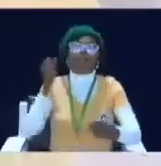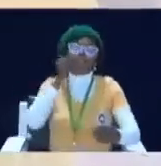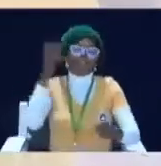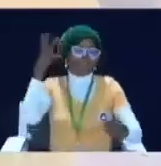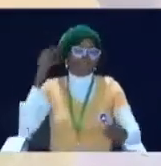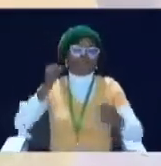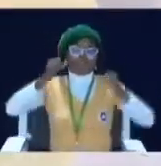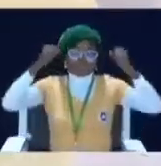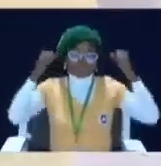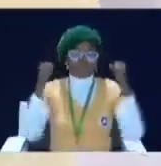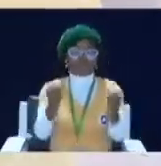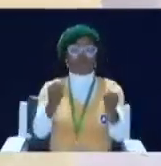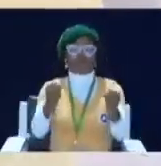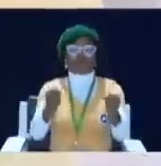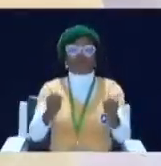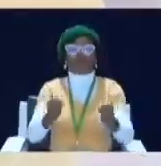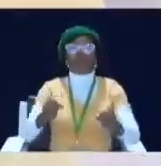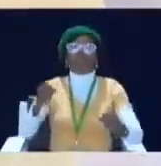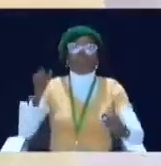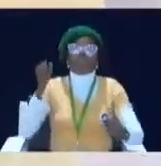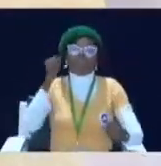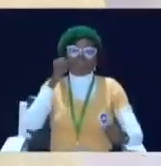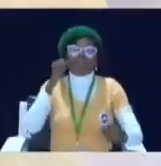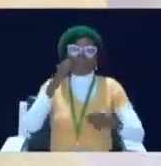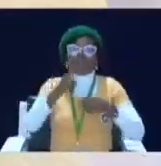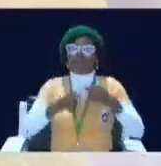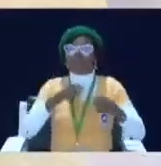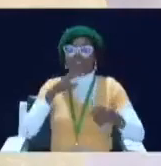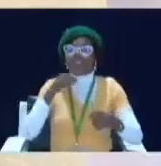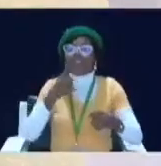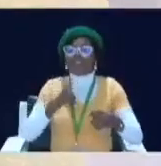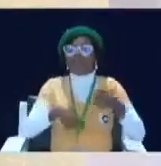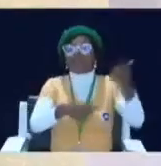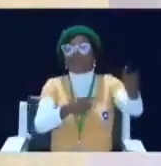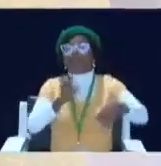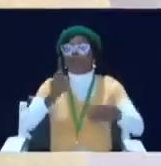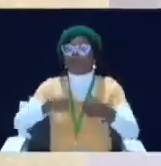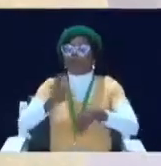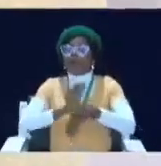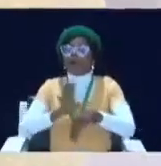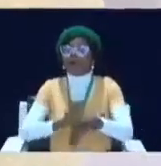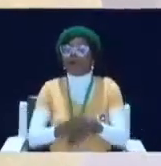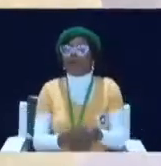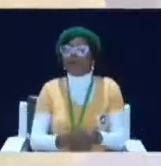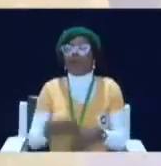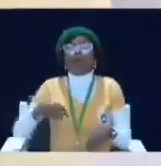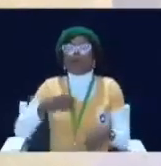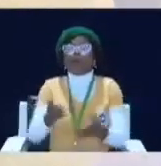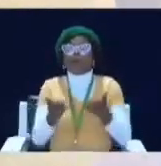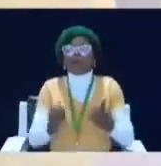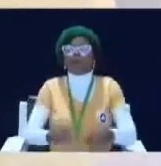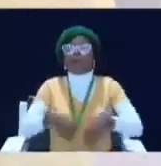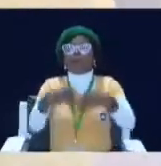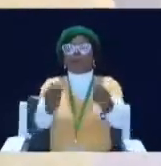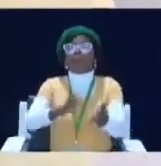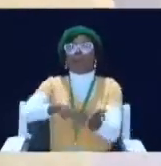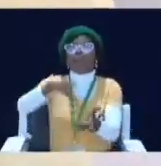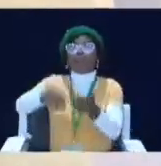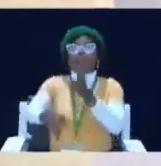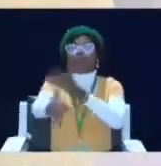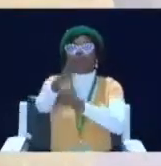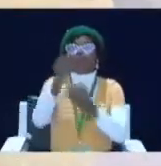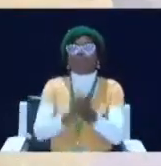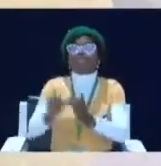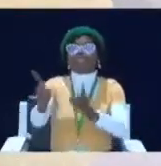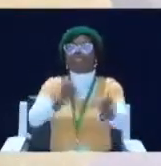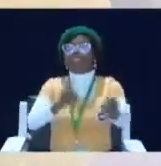strong. By week 26, she was still going to work. She said, you want to go to work. We want to give all the glory to God that did it for us and to